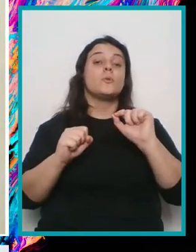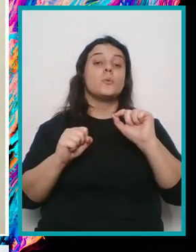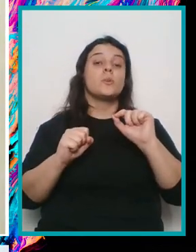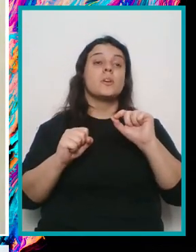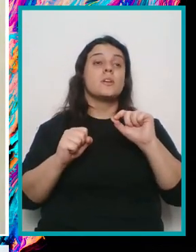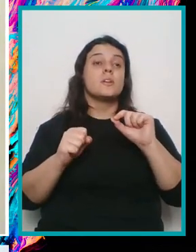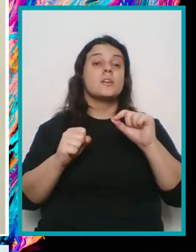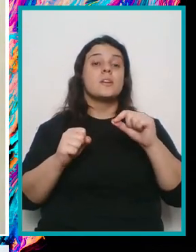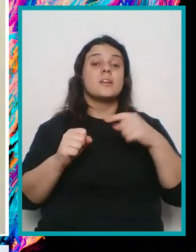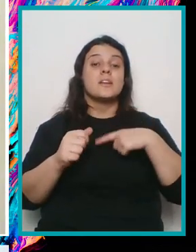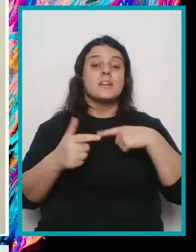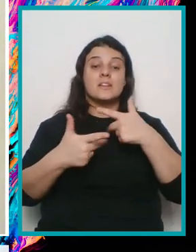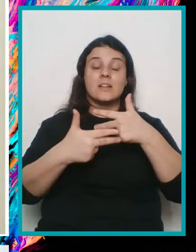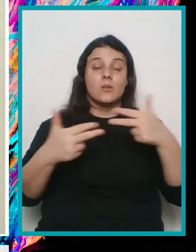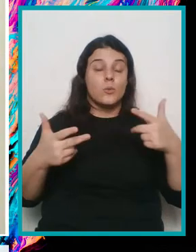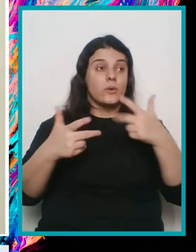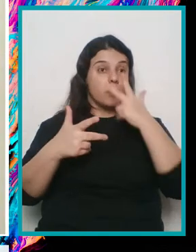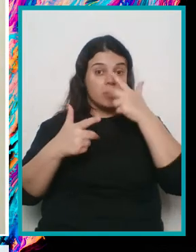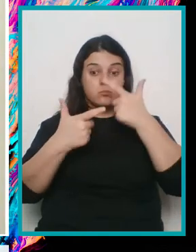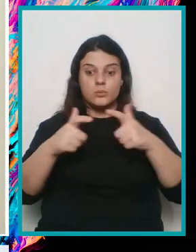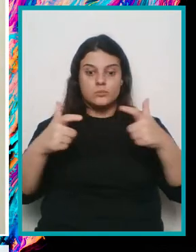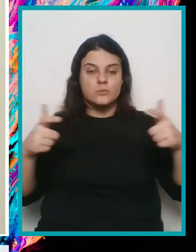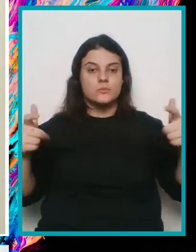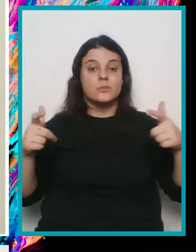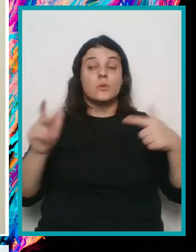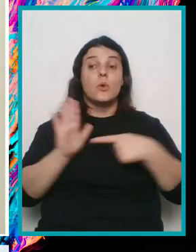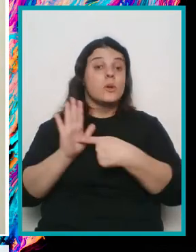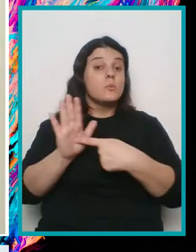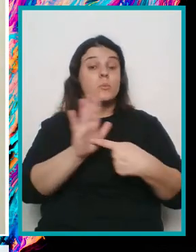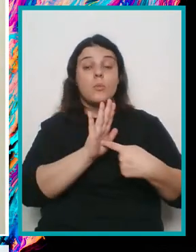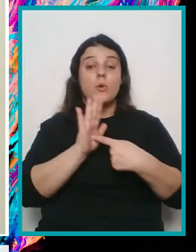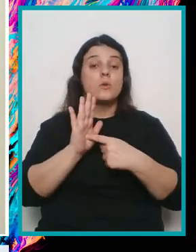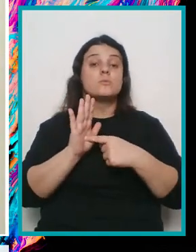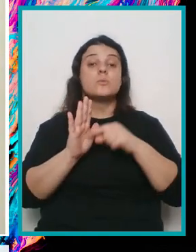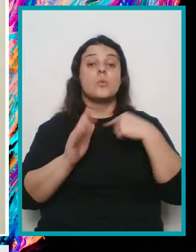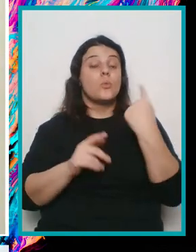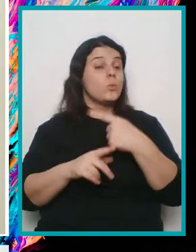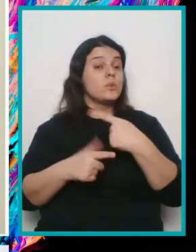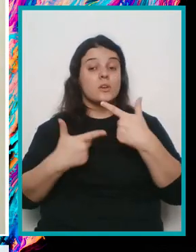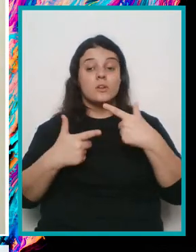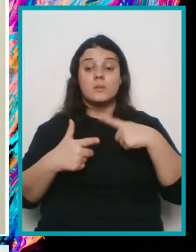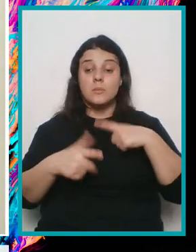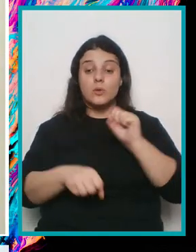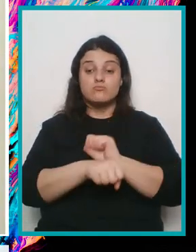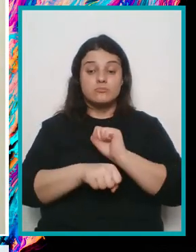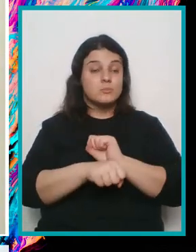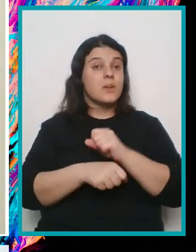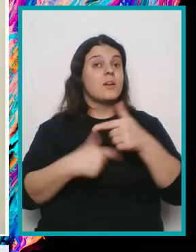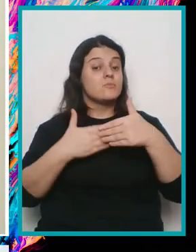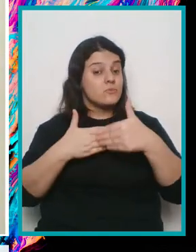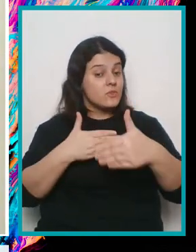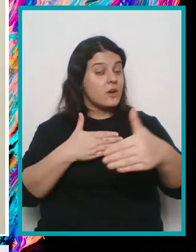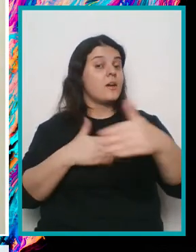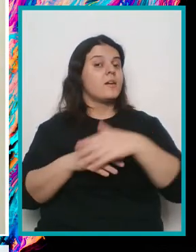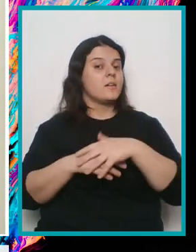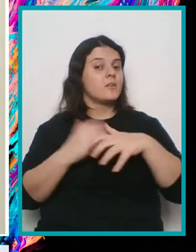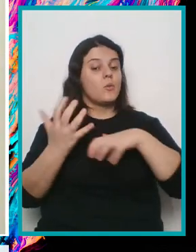gets any worse. To me, I think this is And it should be a wake-up